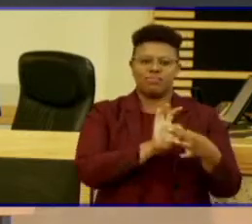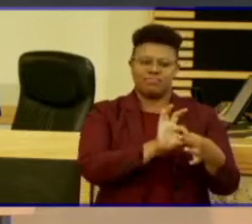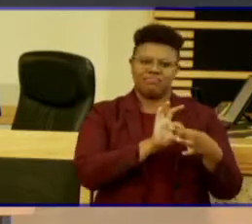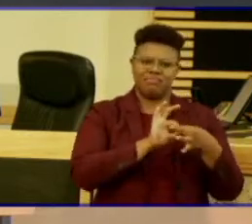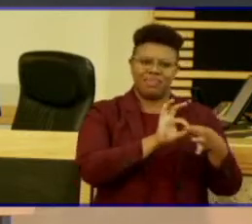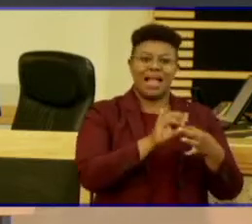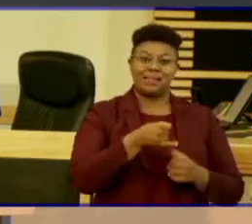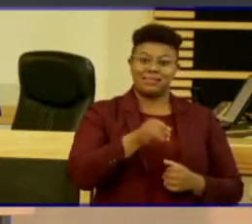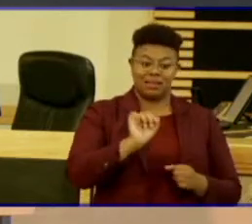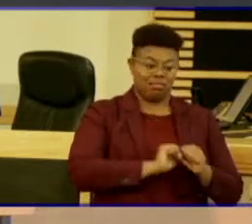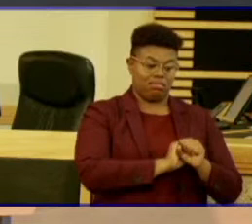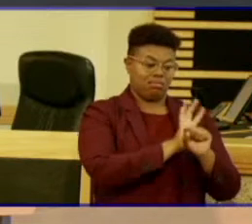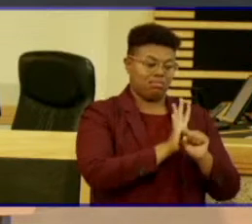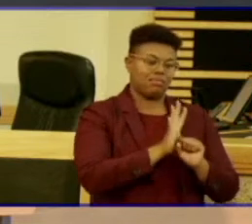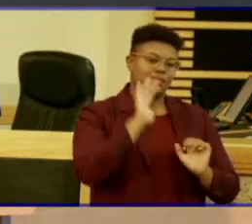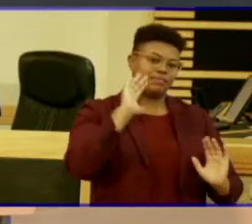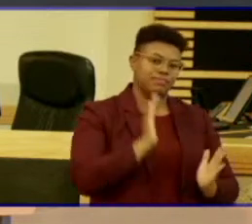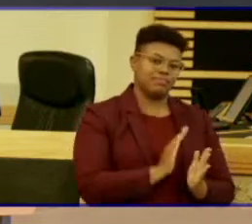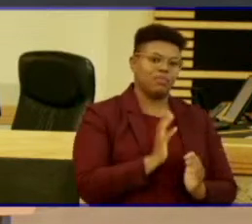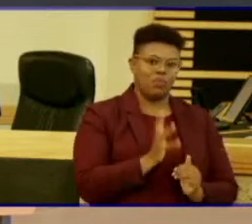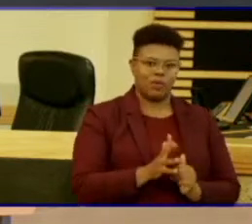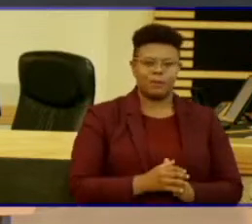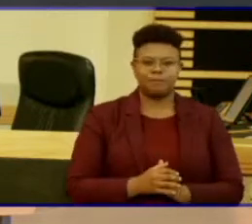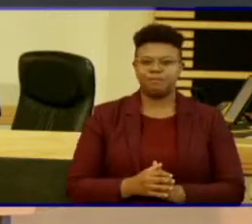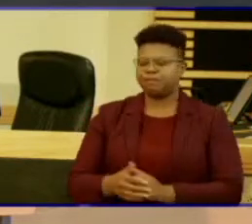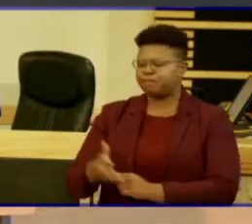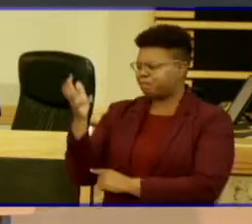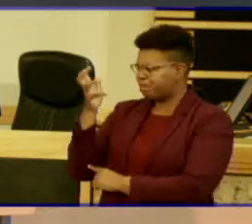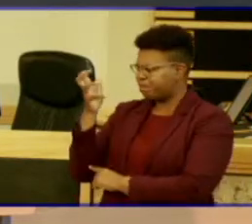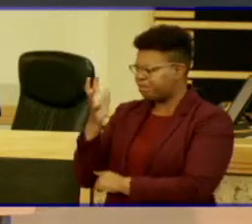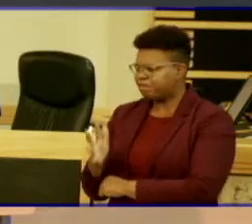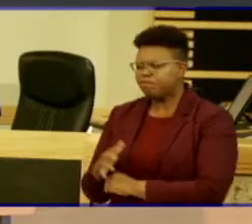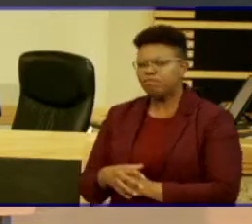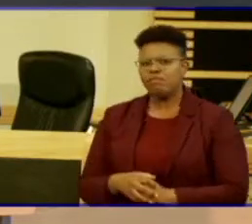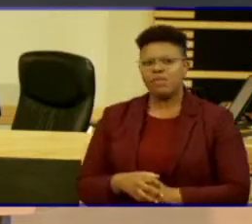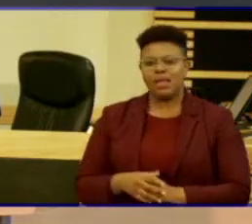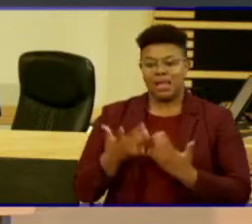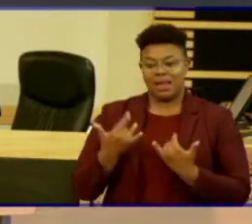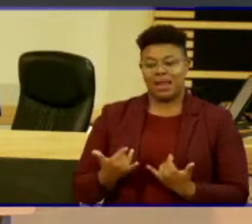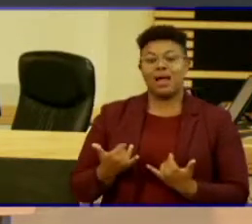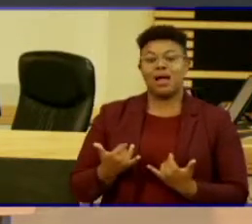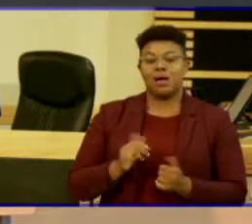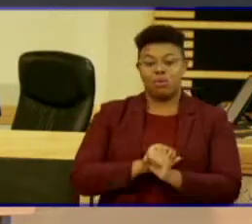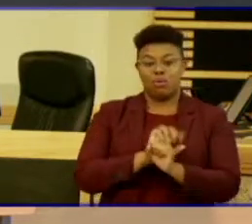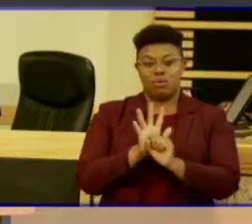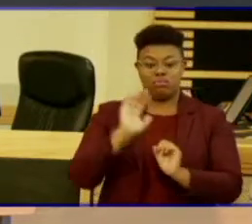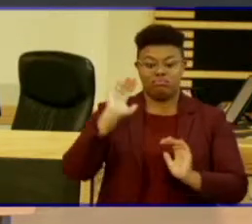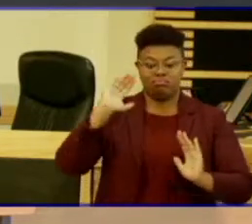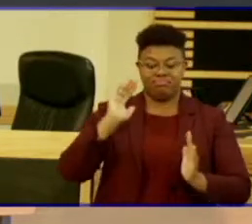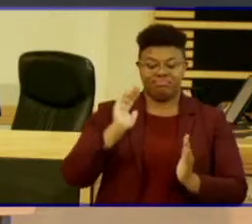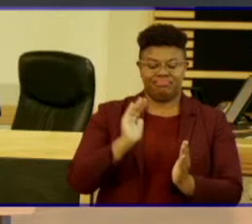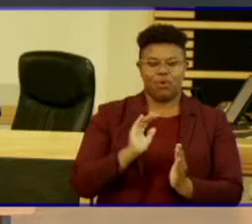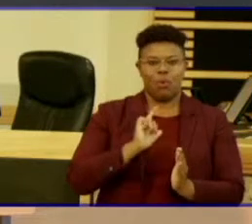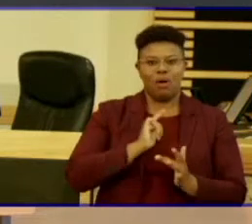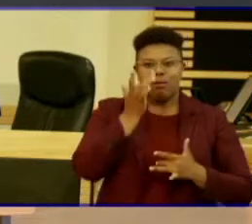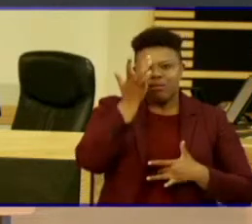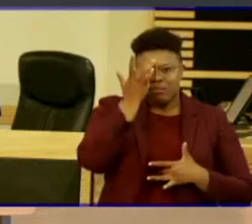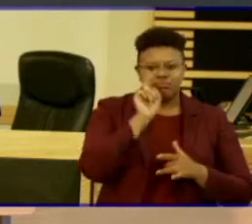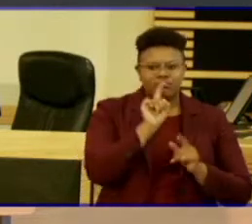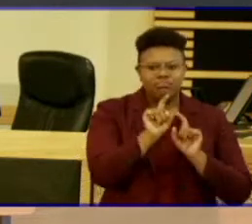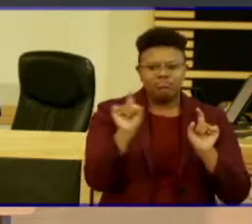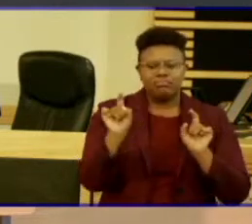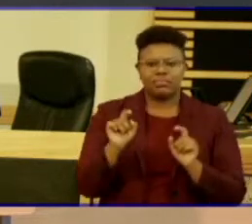side simoyise. Madam Speaker, now that the virus is subsiding as evidenced by less infections, less